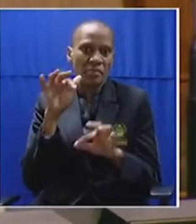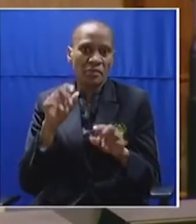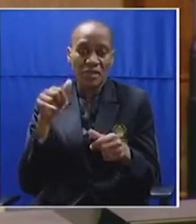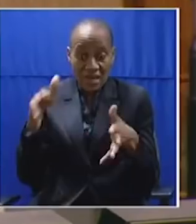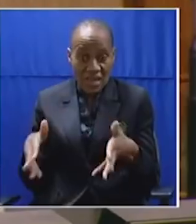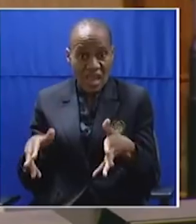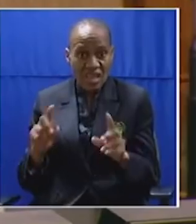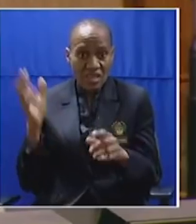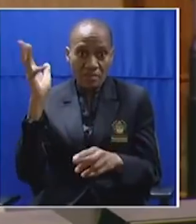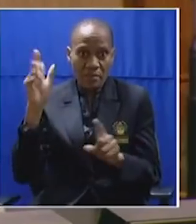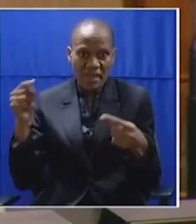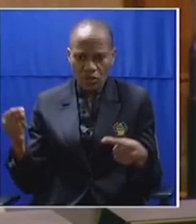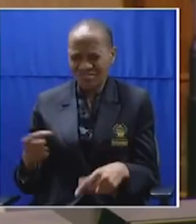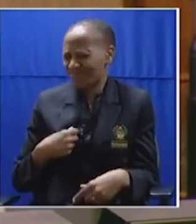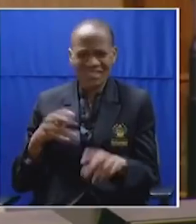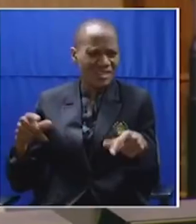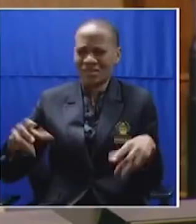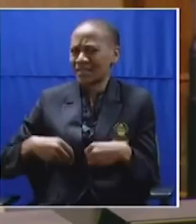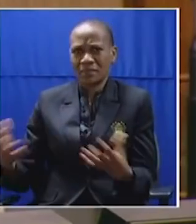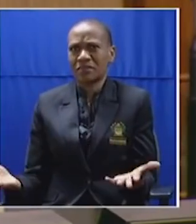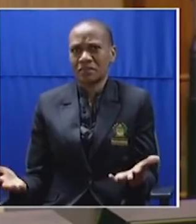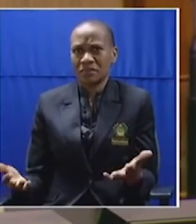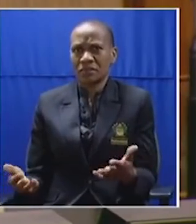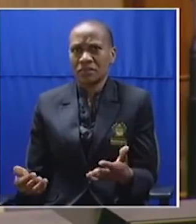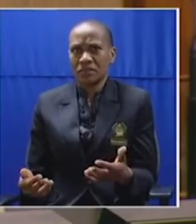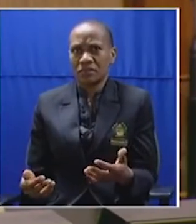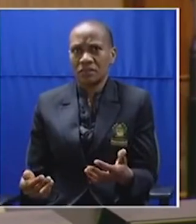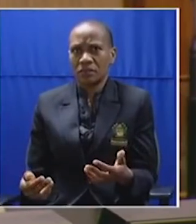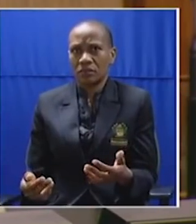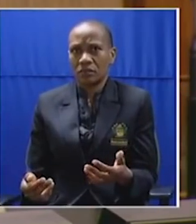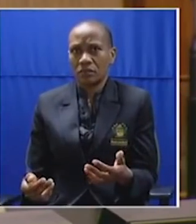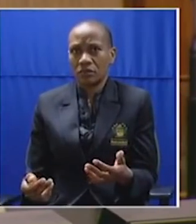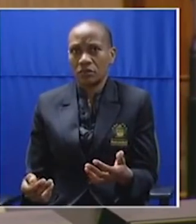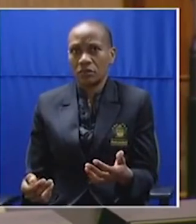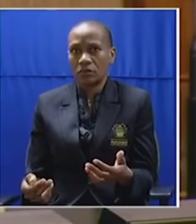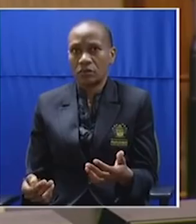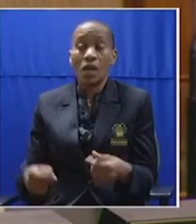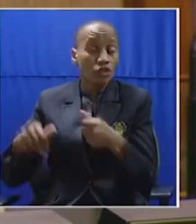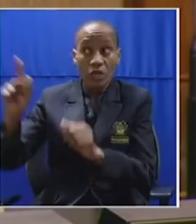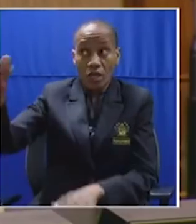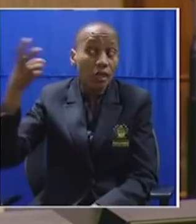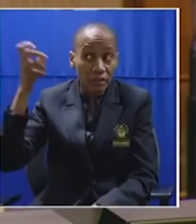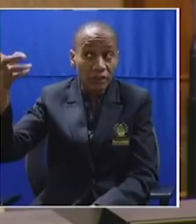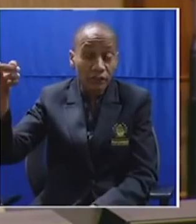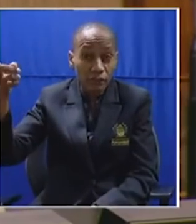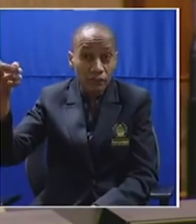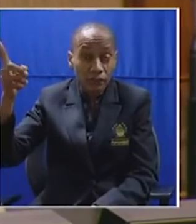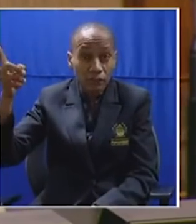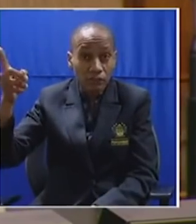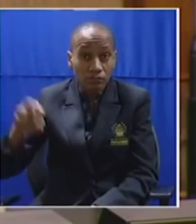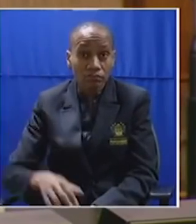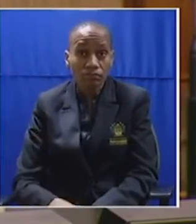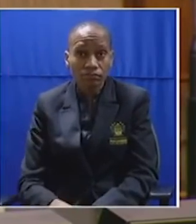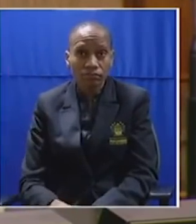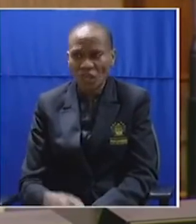Honorable member. We cannot. Honorable member. Can you listen, Honorable House Chair. Can you finish